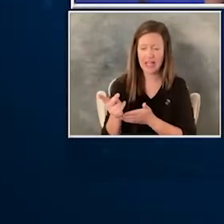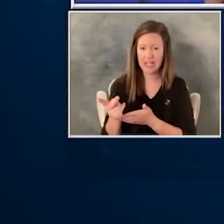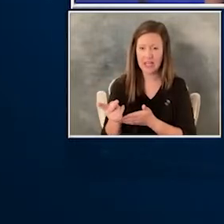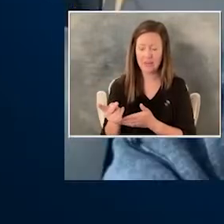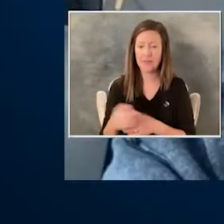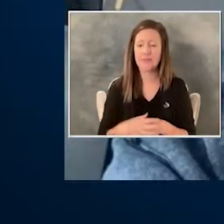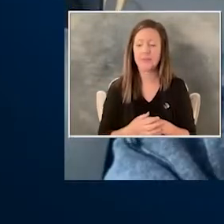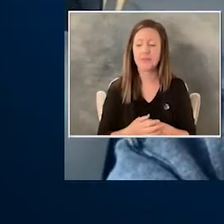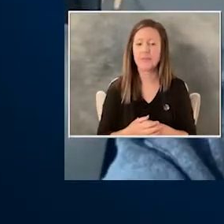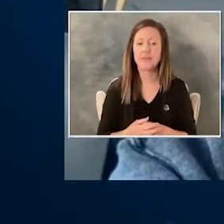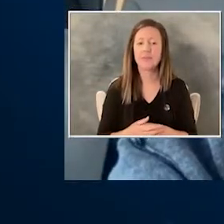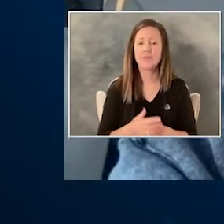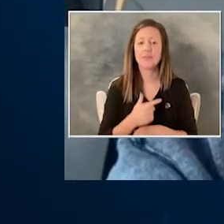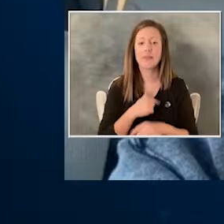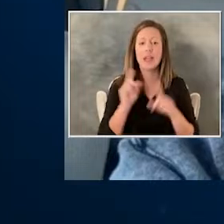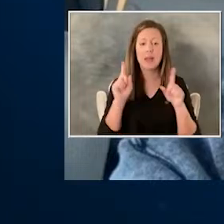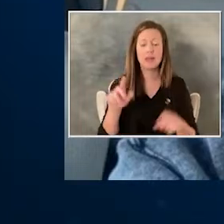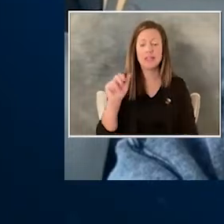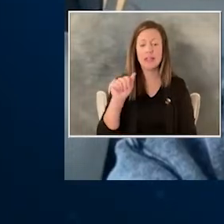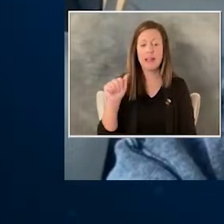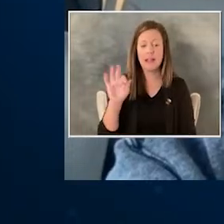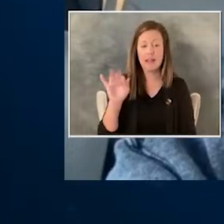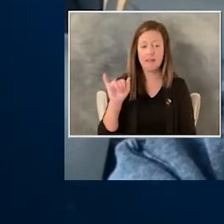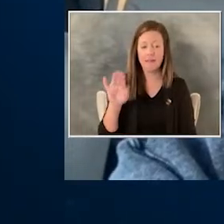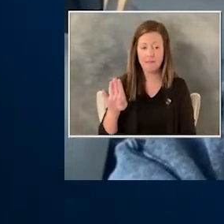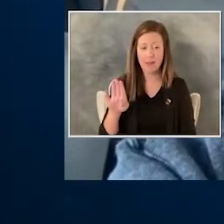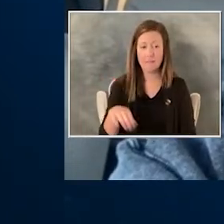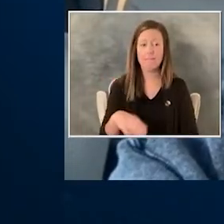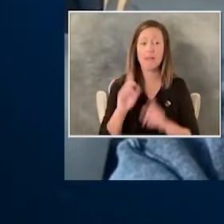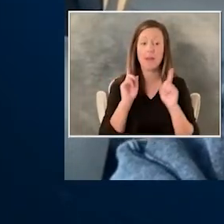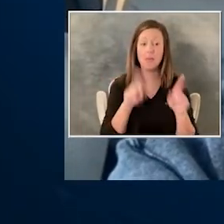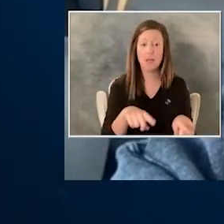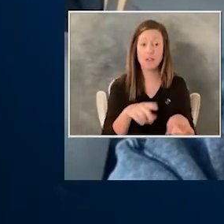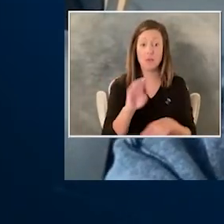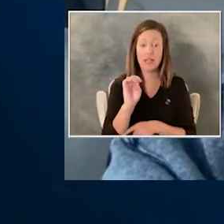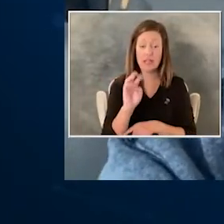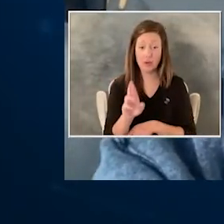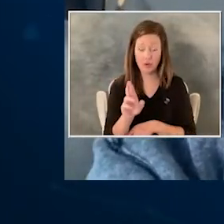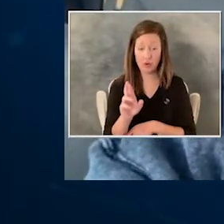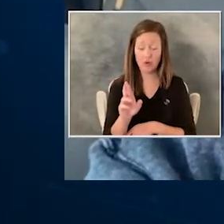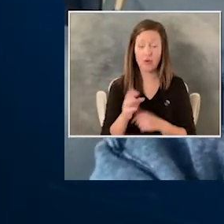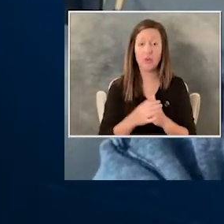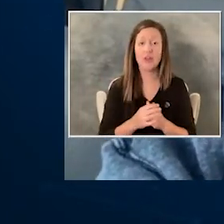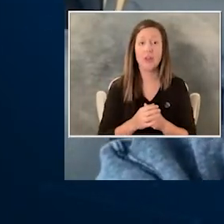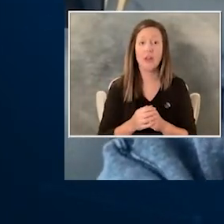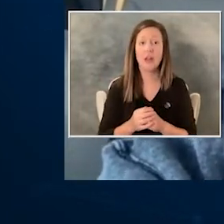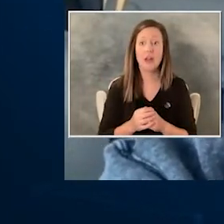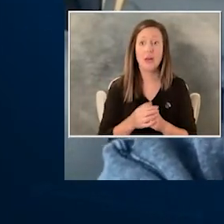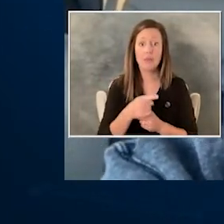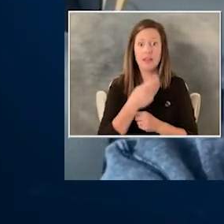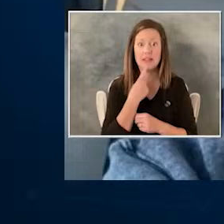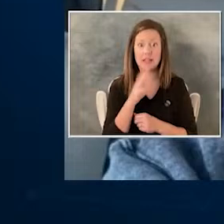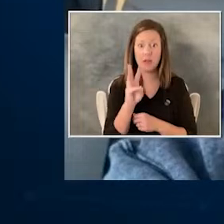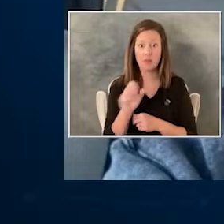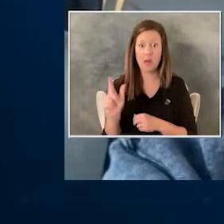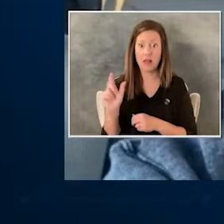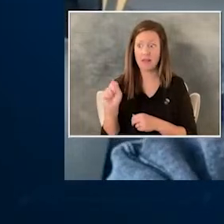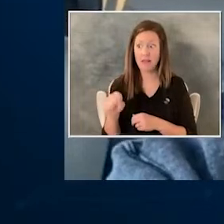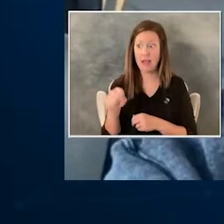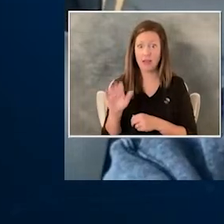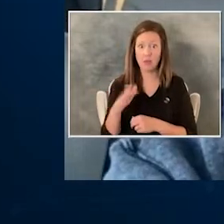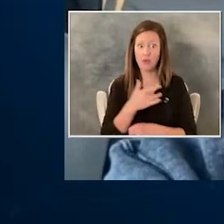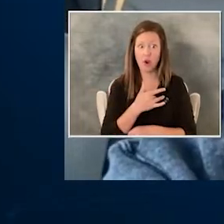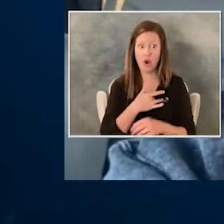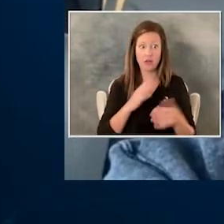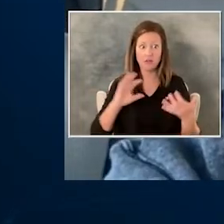I actually went into AFib, and I went to the hospital. I went to the ER, and they said, well, yeah, you're in AFib, and not